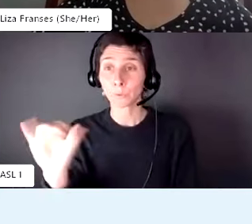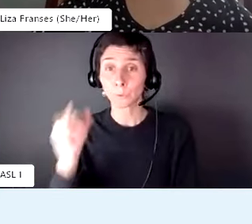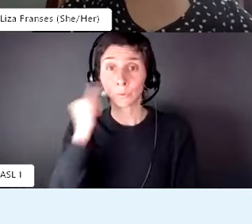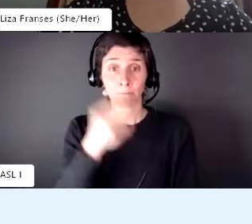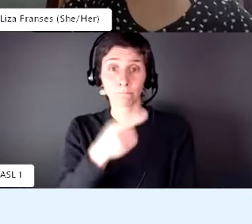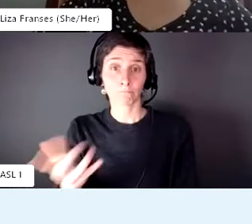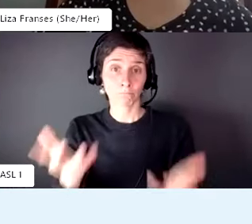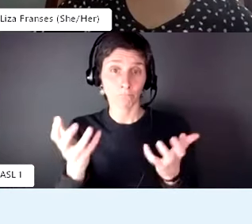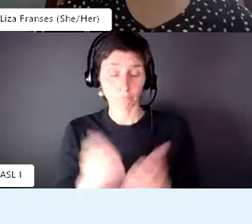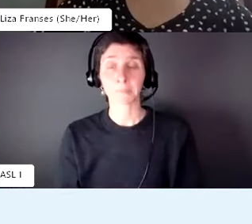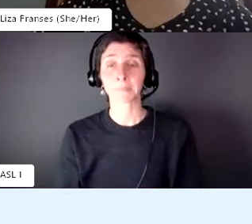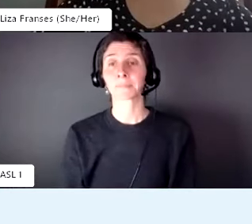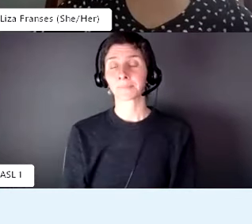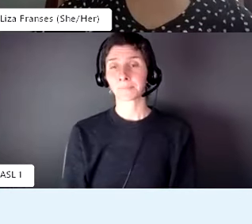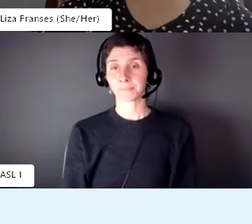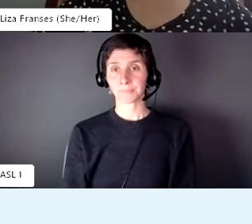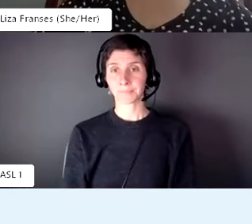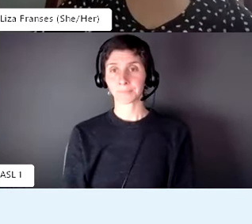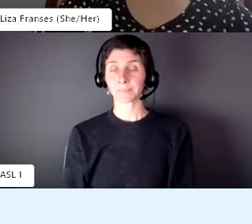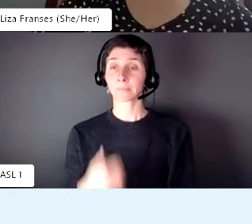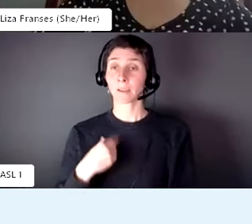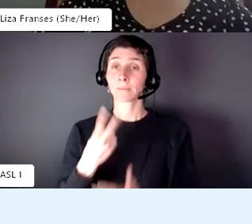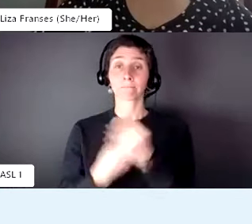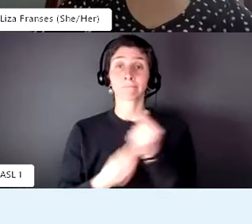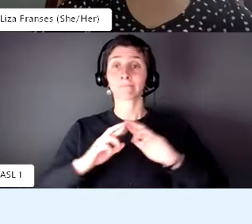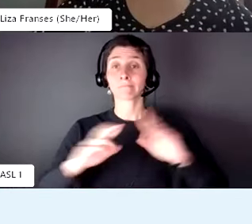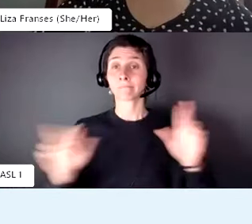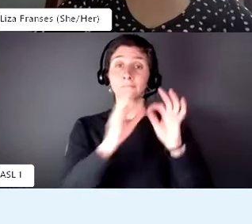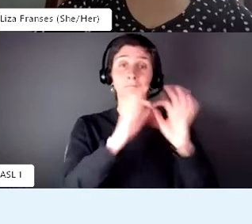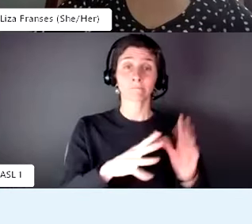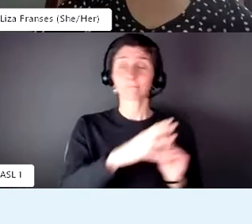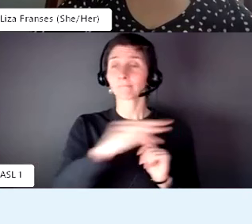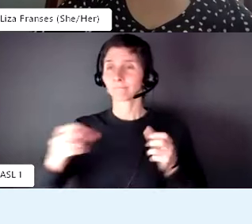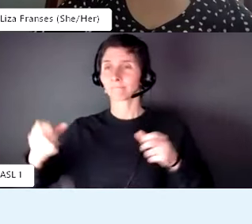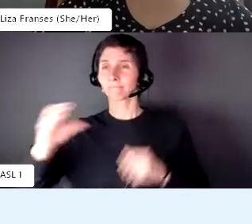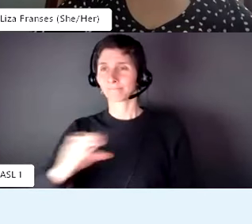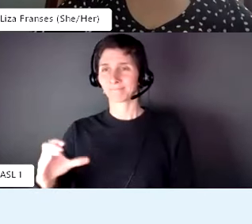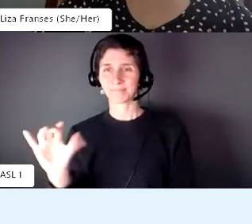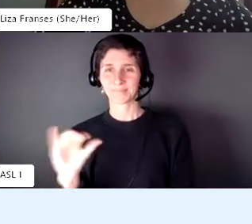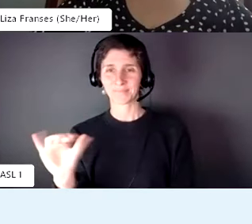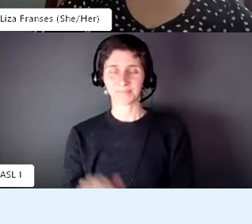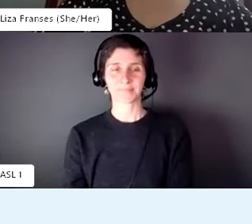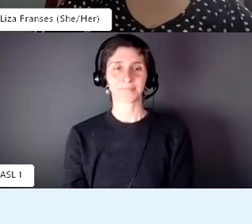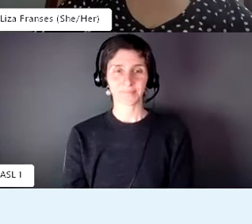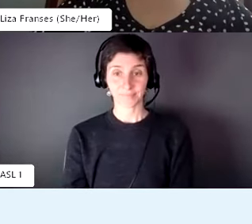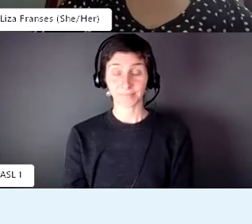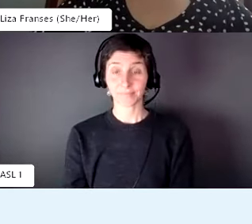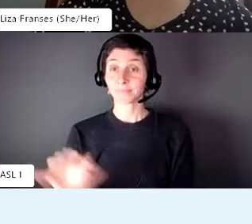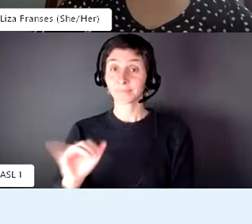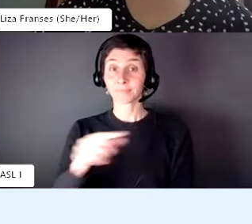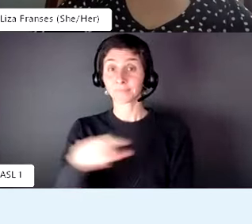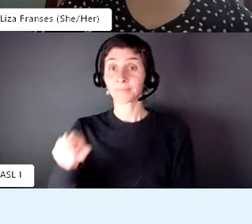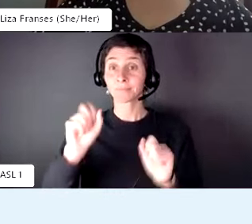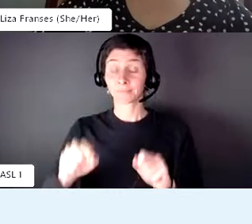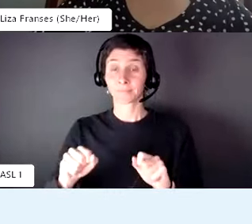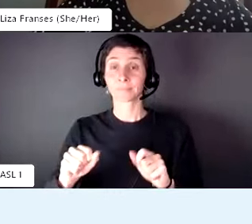to follow with both the interpreter and the closed captioning. You do also have the option to change the size